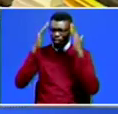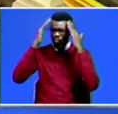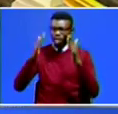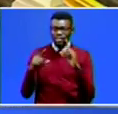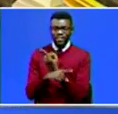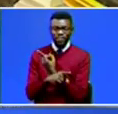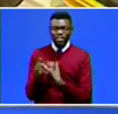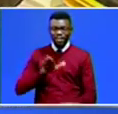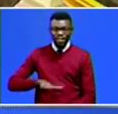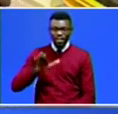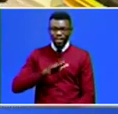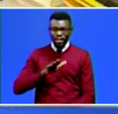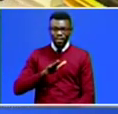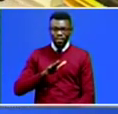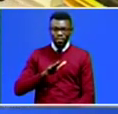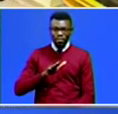be